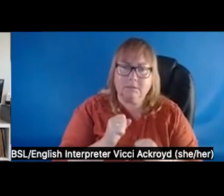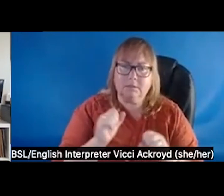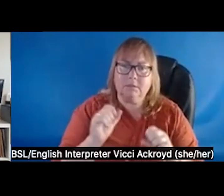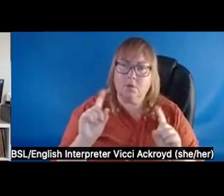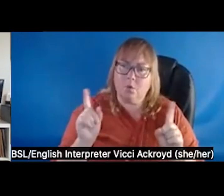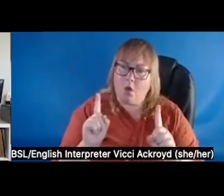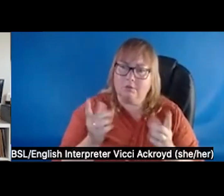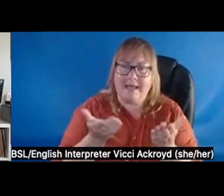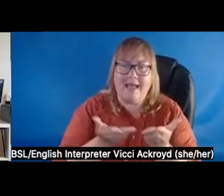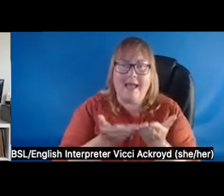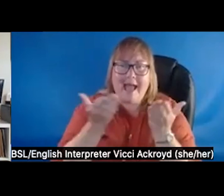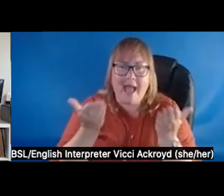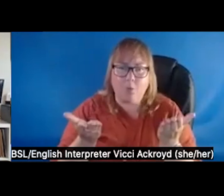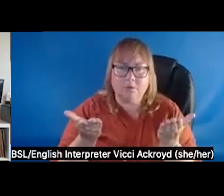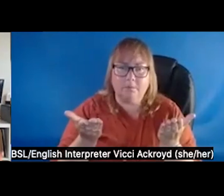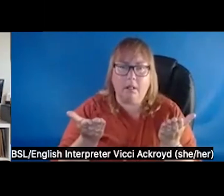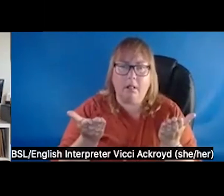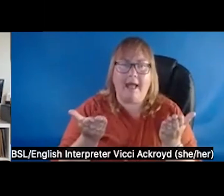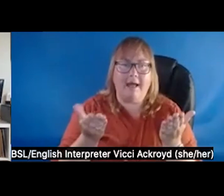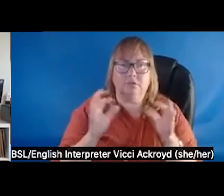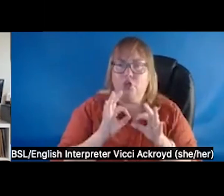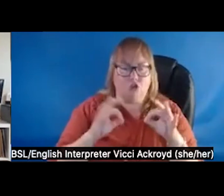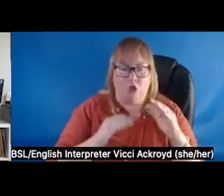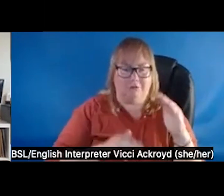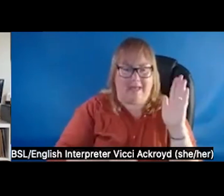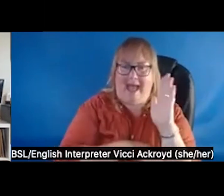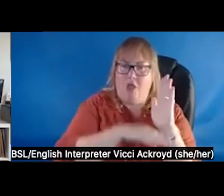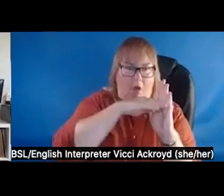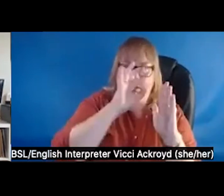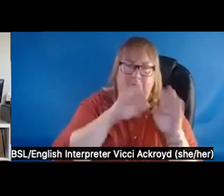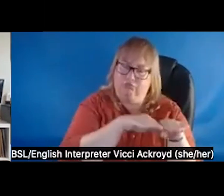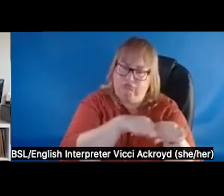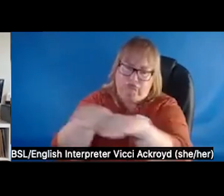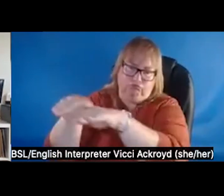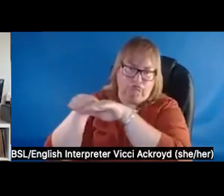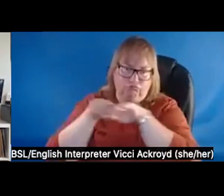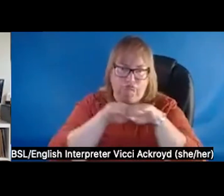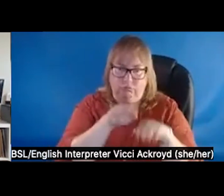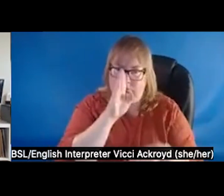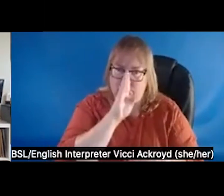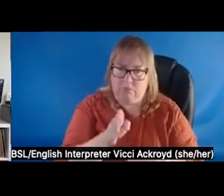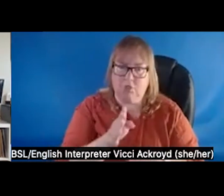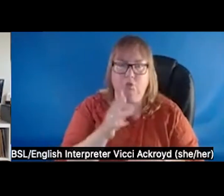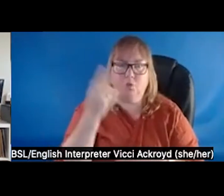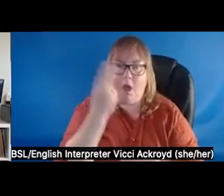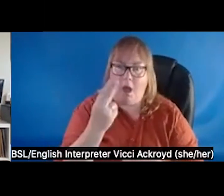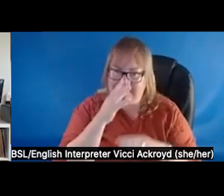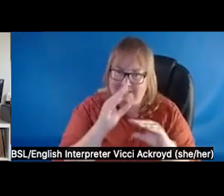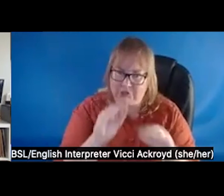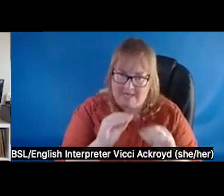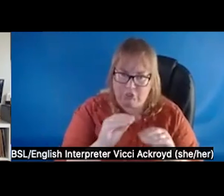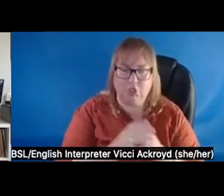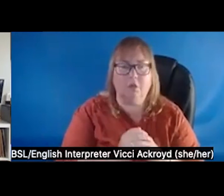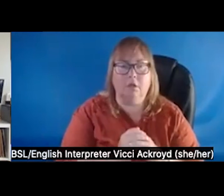and non-hierarchical approach to art education, and also